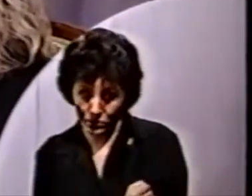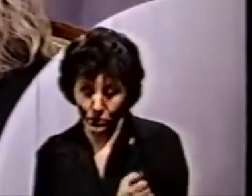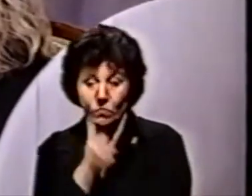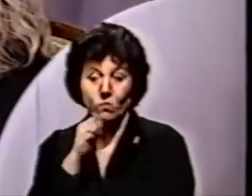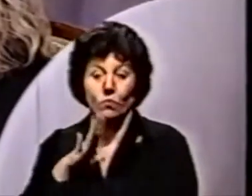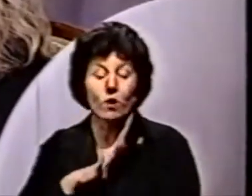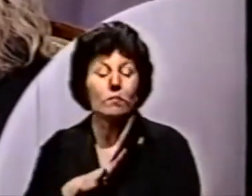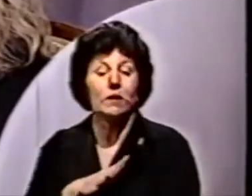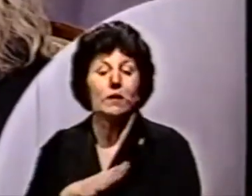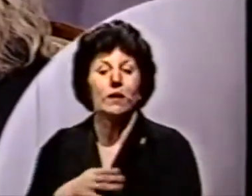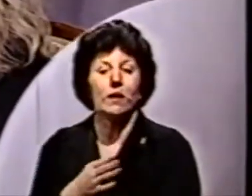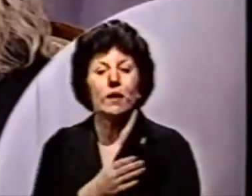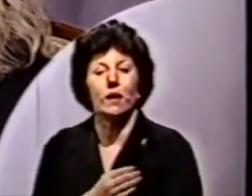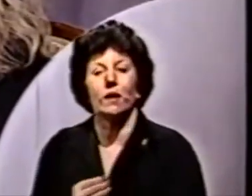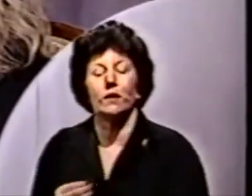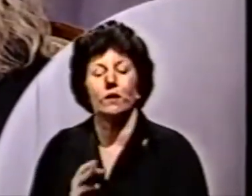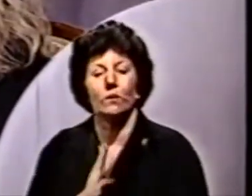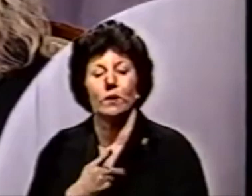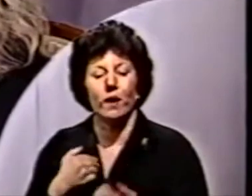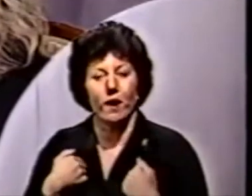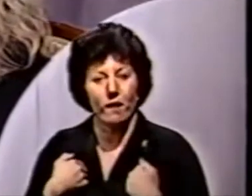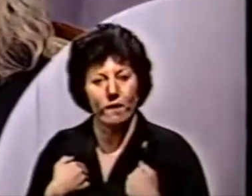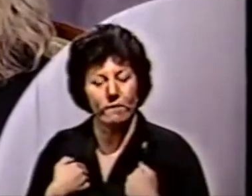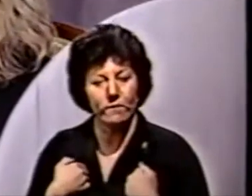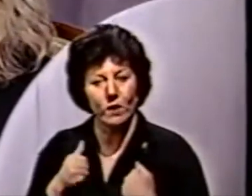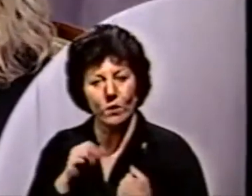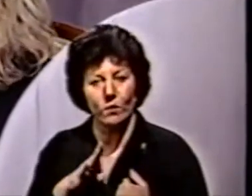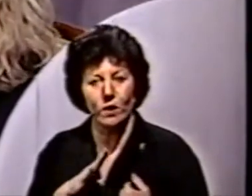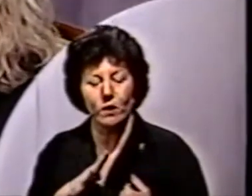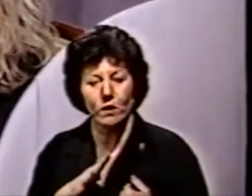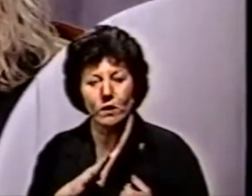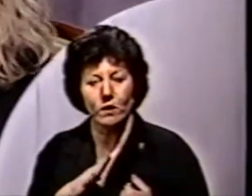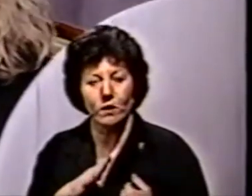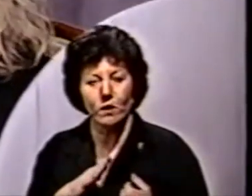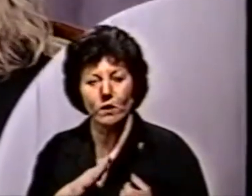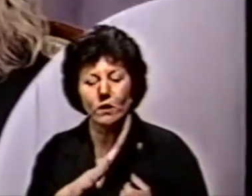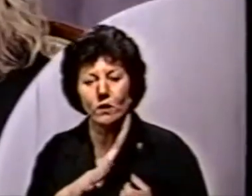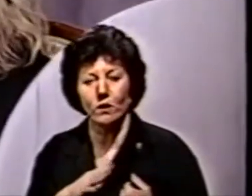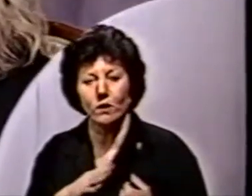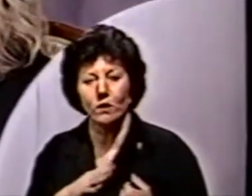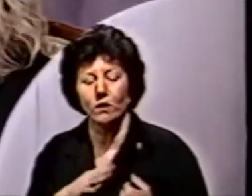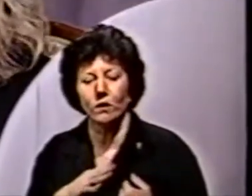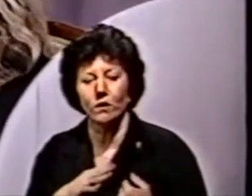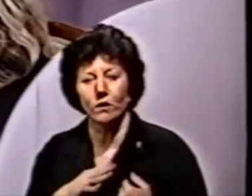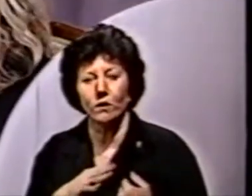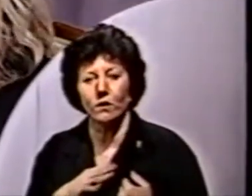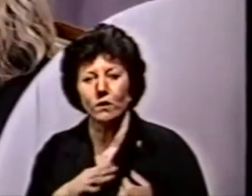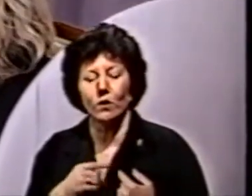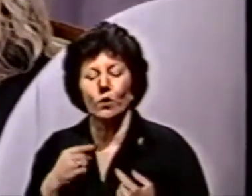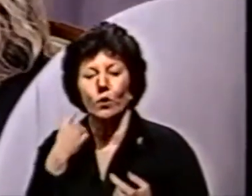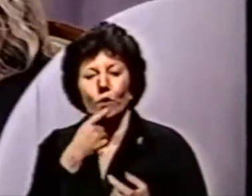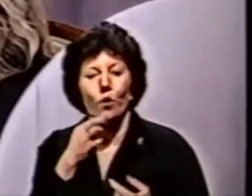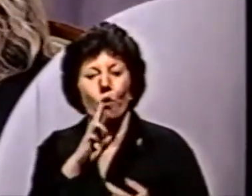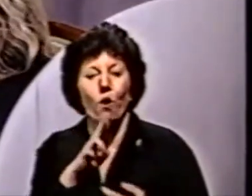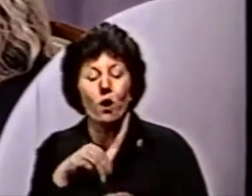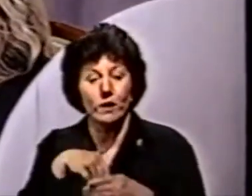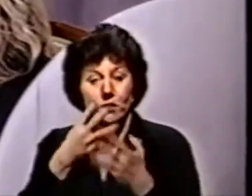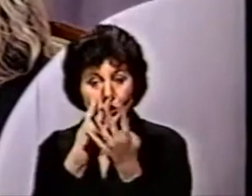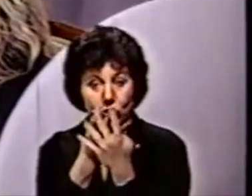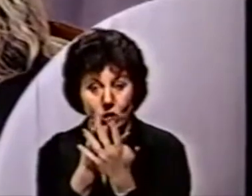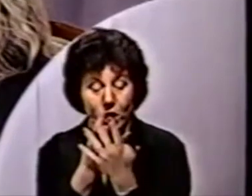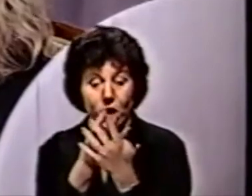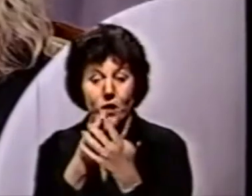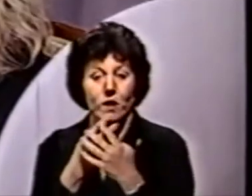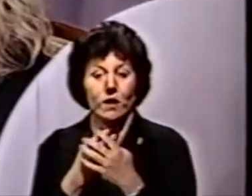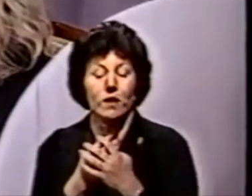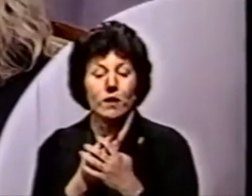workers. We have women who, as I said, do street outreach and who also are in the county jails a couple of times a week